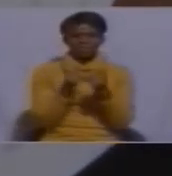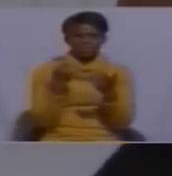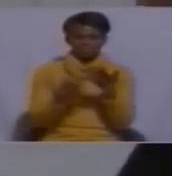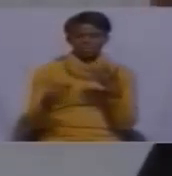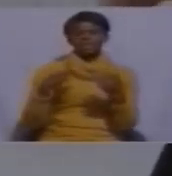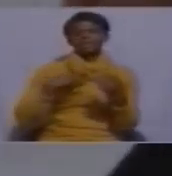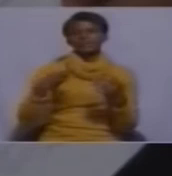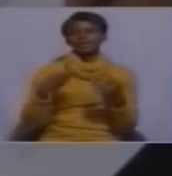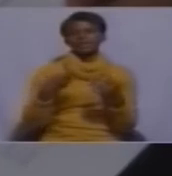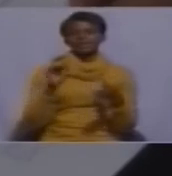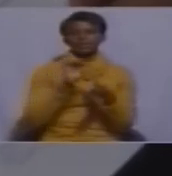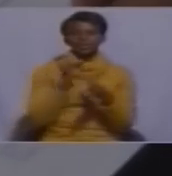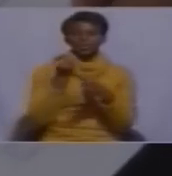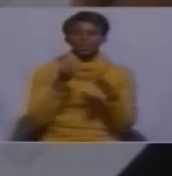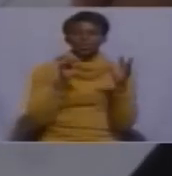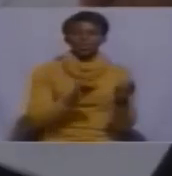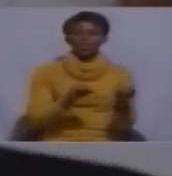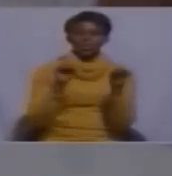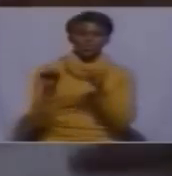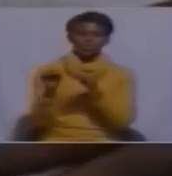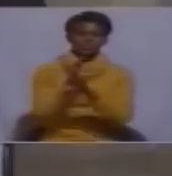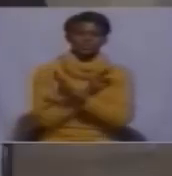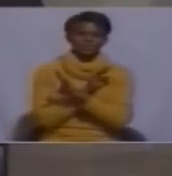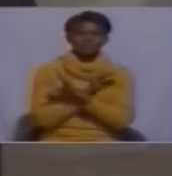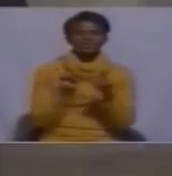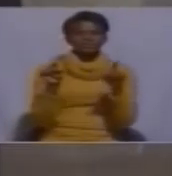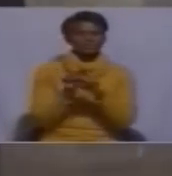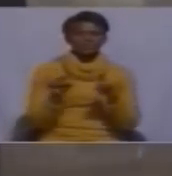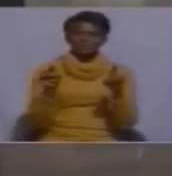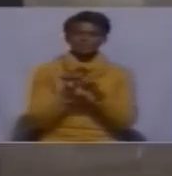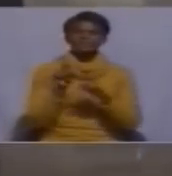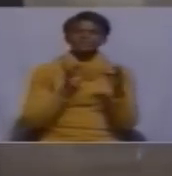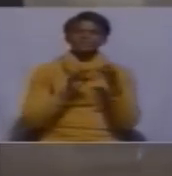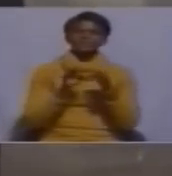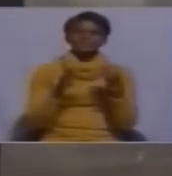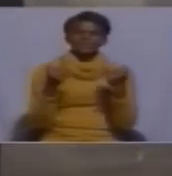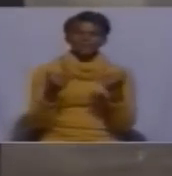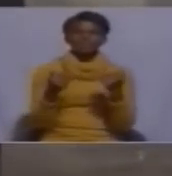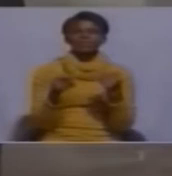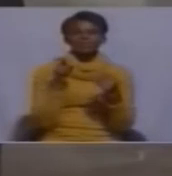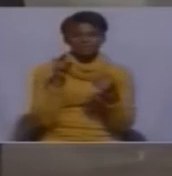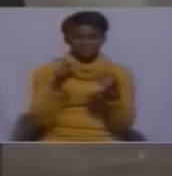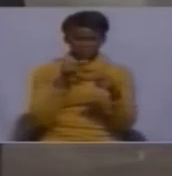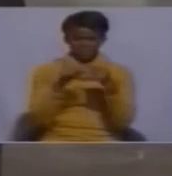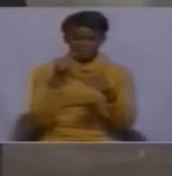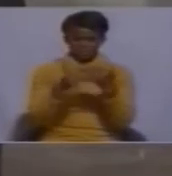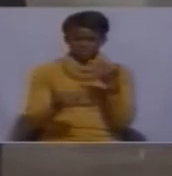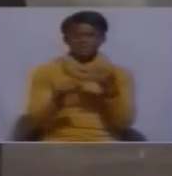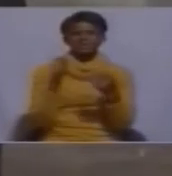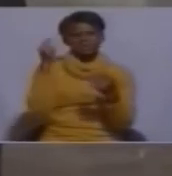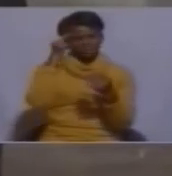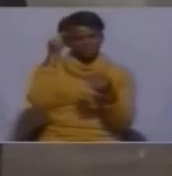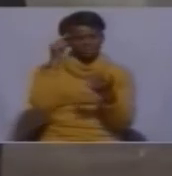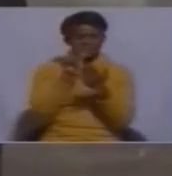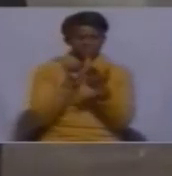apply or extend to Zambia as prescribed. Of course, it leaves out judge-made laws or